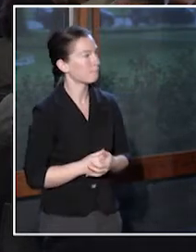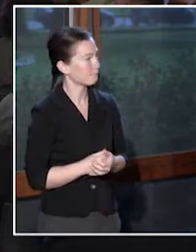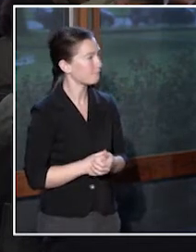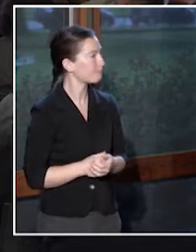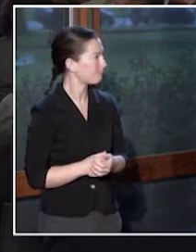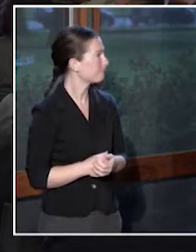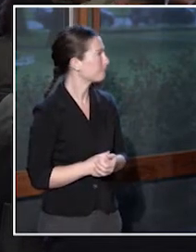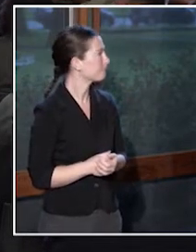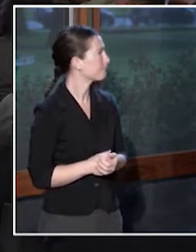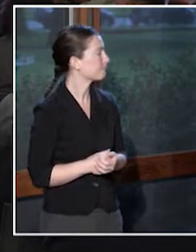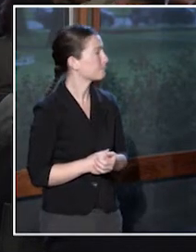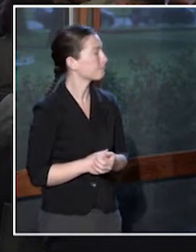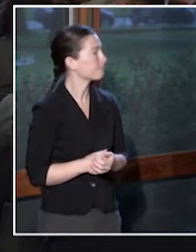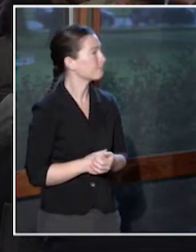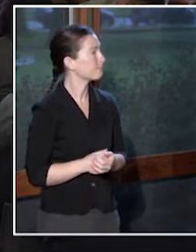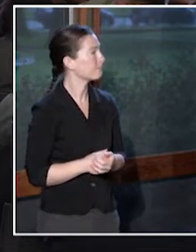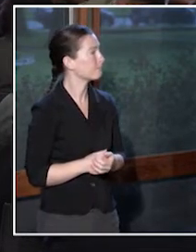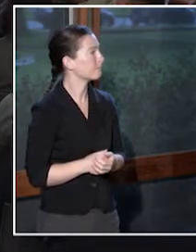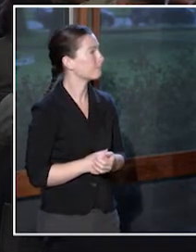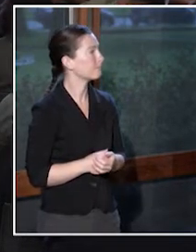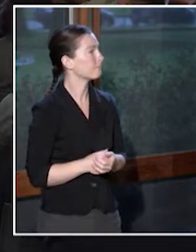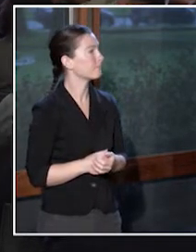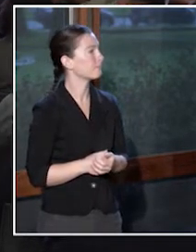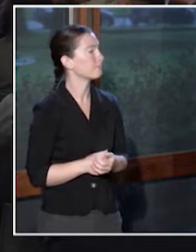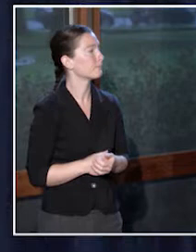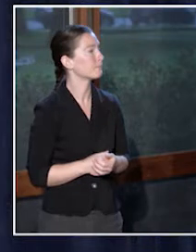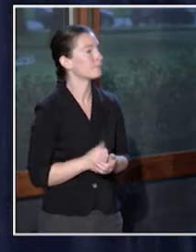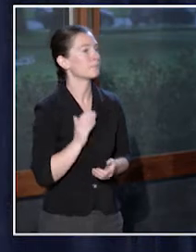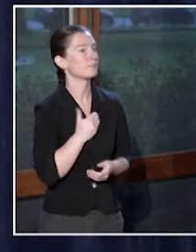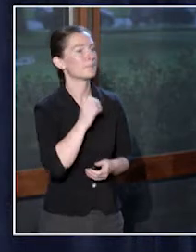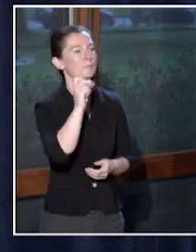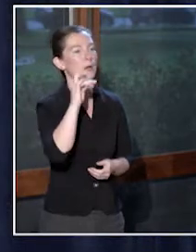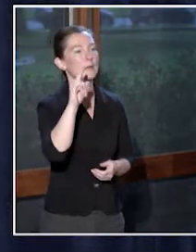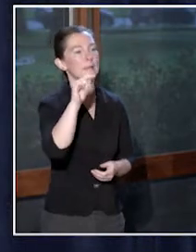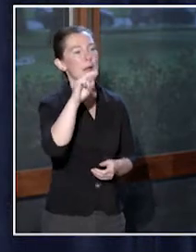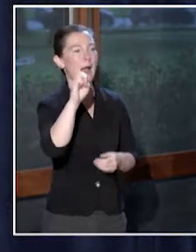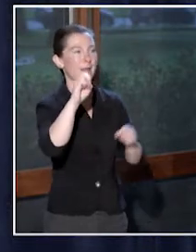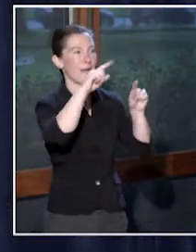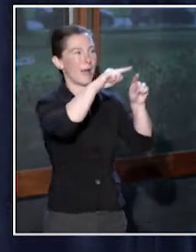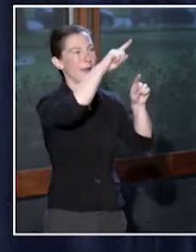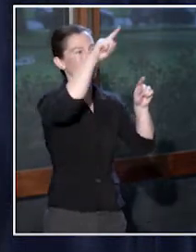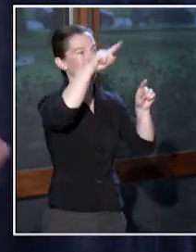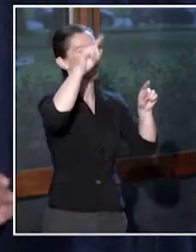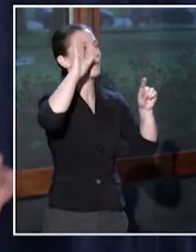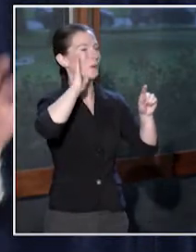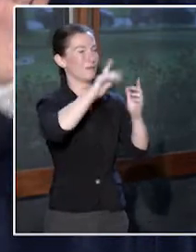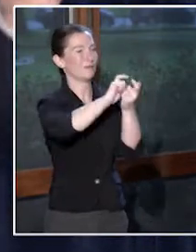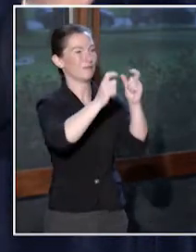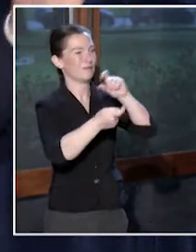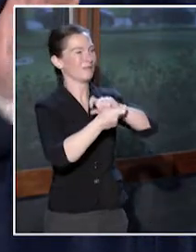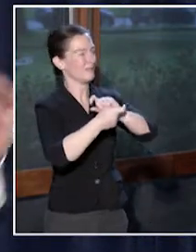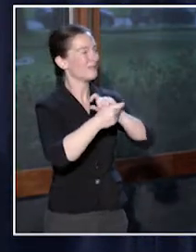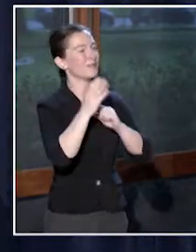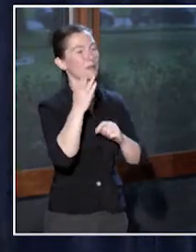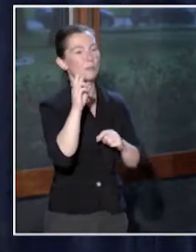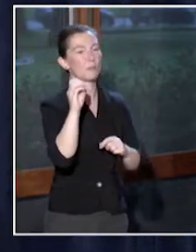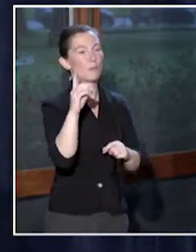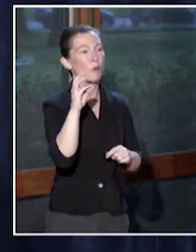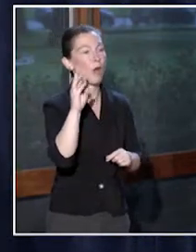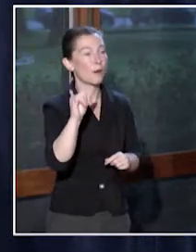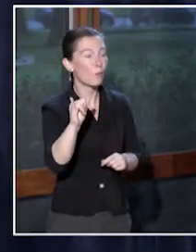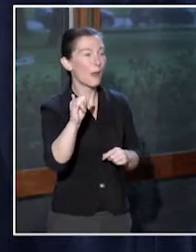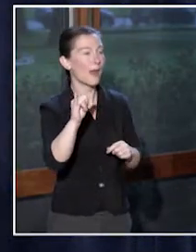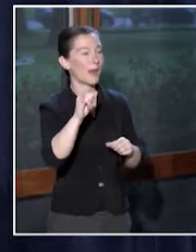It goes without saying that our skyline will be redefined in the years ahead. The Broadway corridor and the post office site in